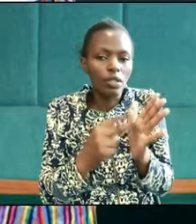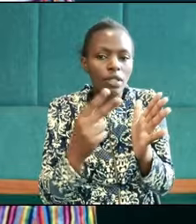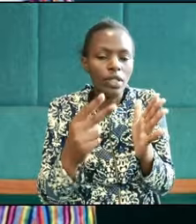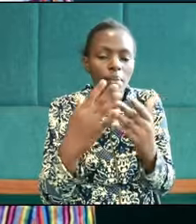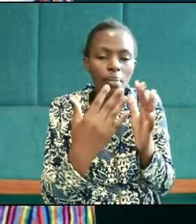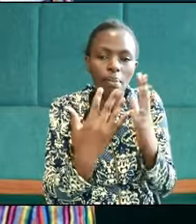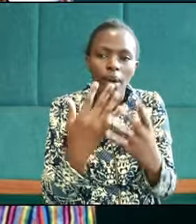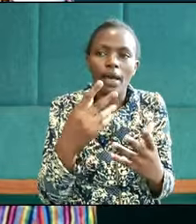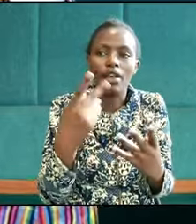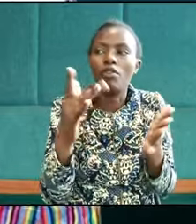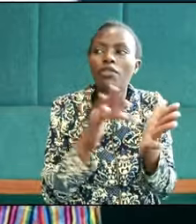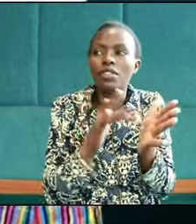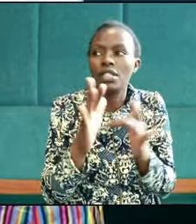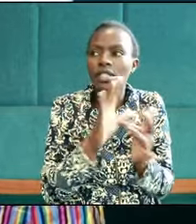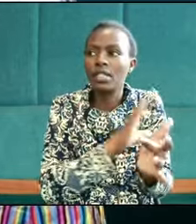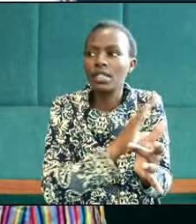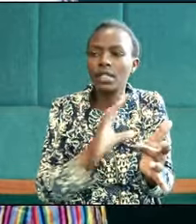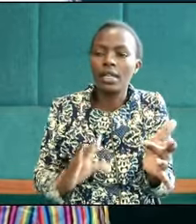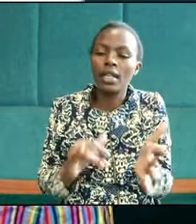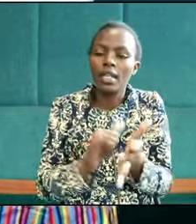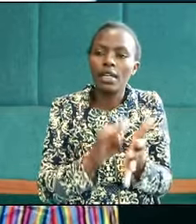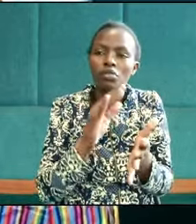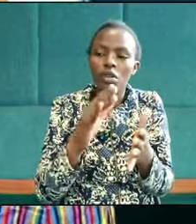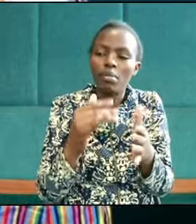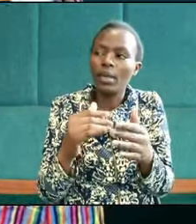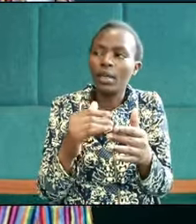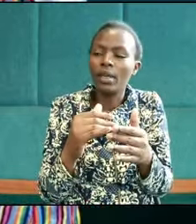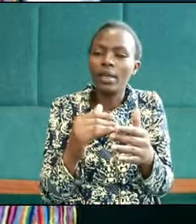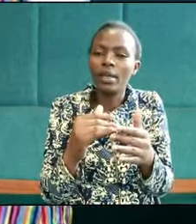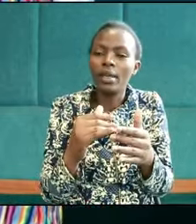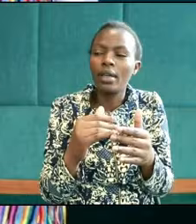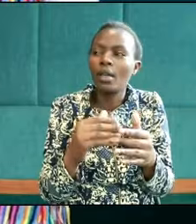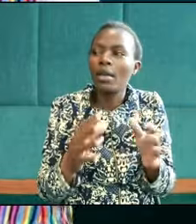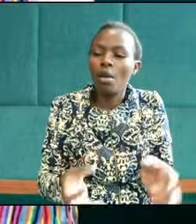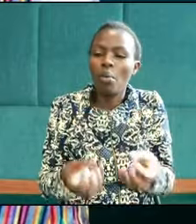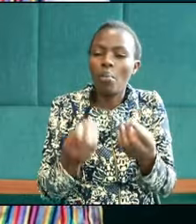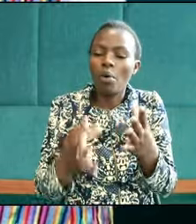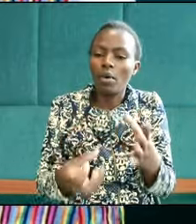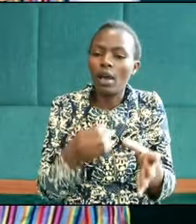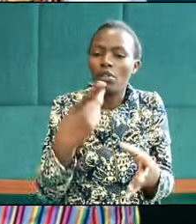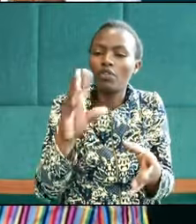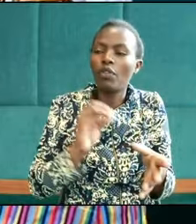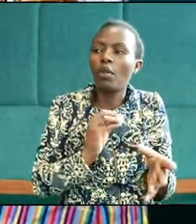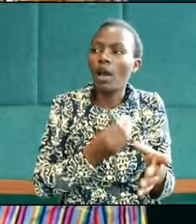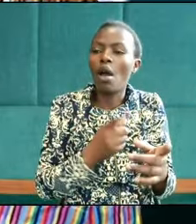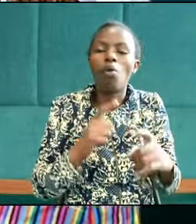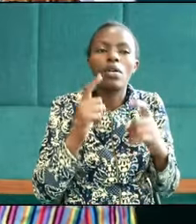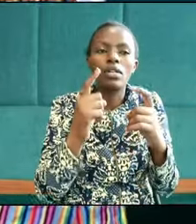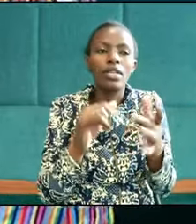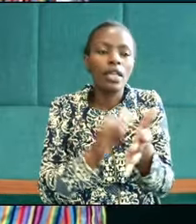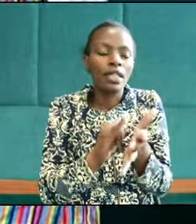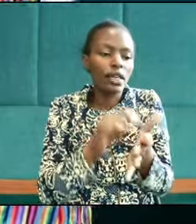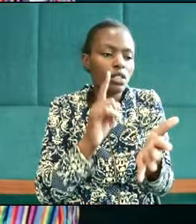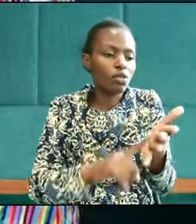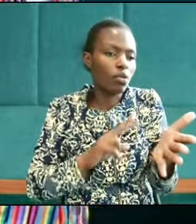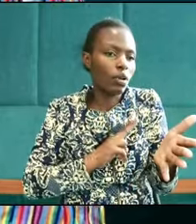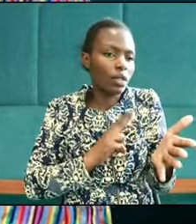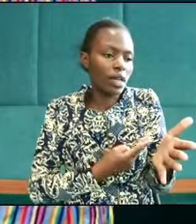represents Jesus' blood, which will be poured out for our sins. And that is what we celebrate in our church today